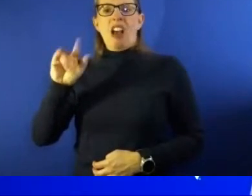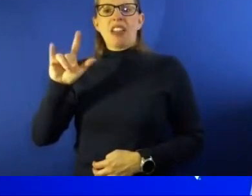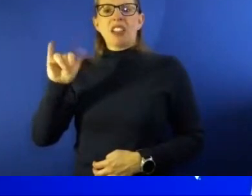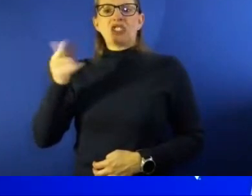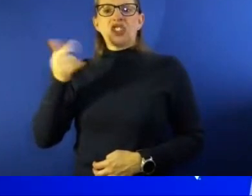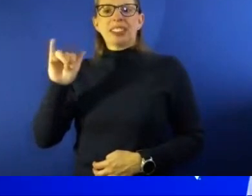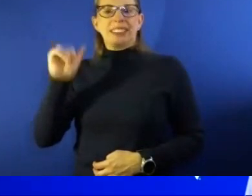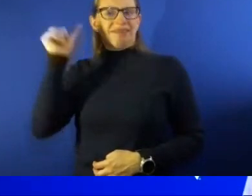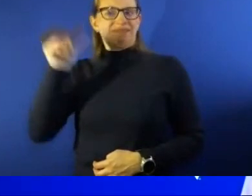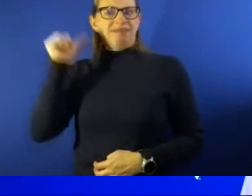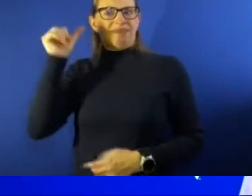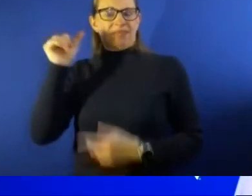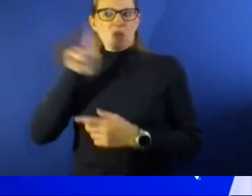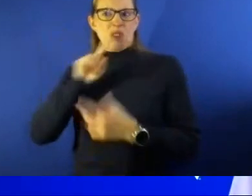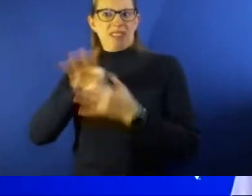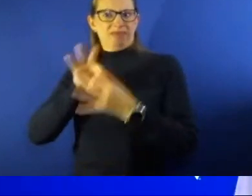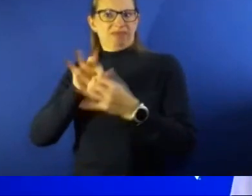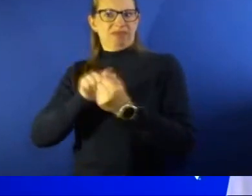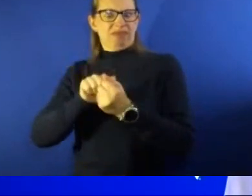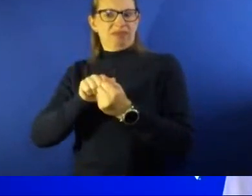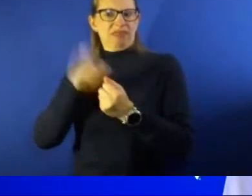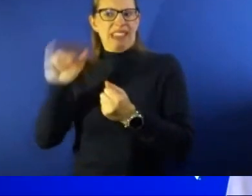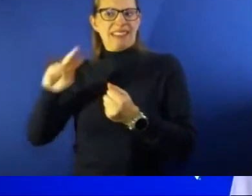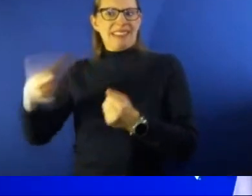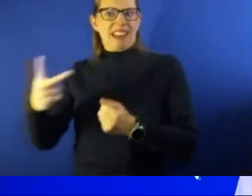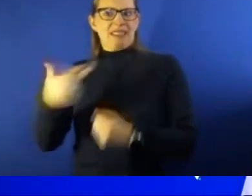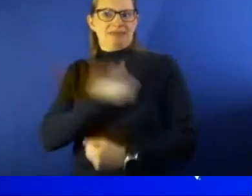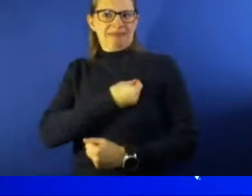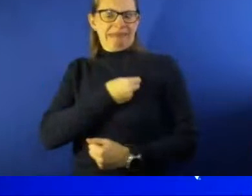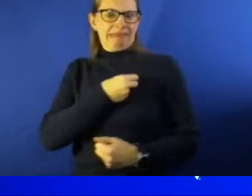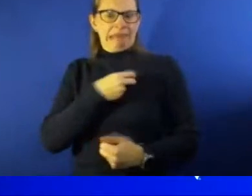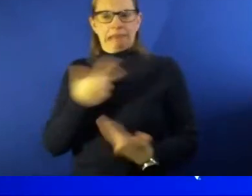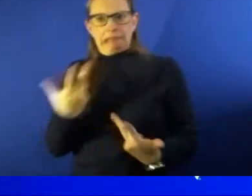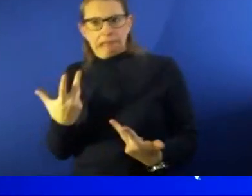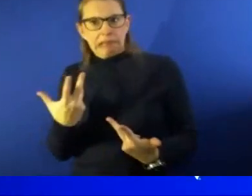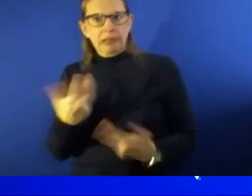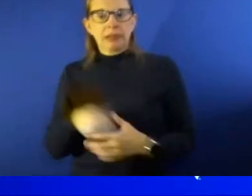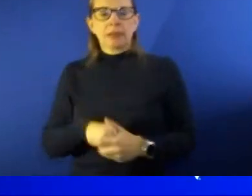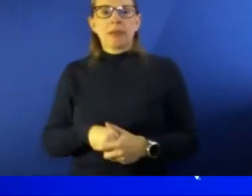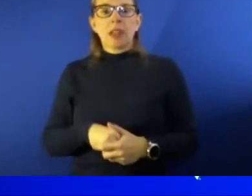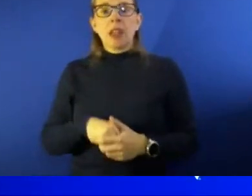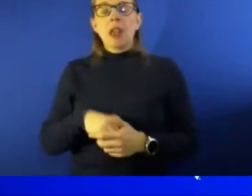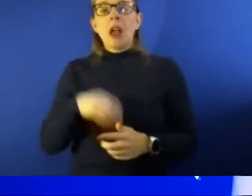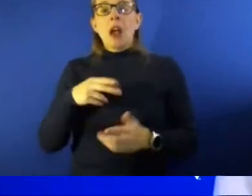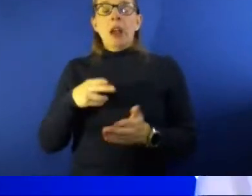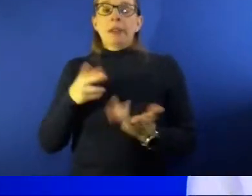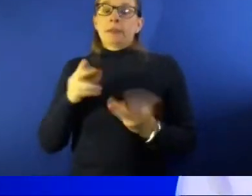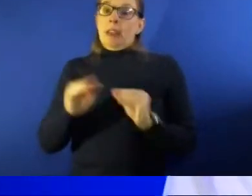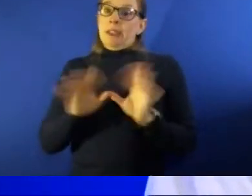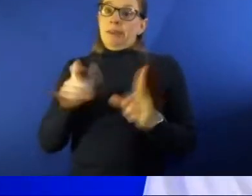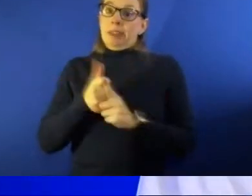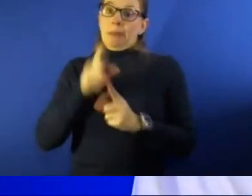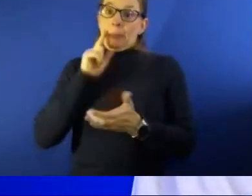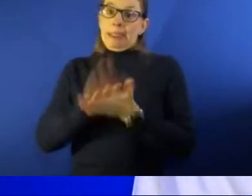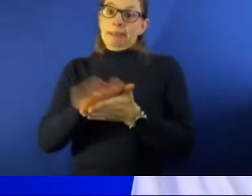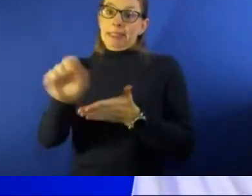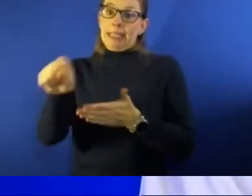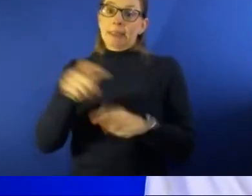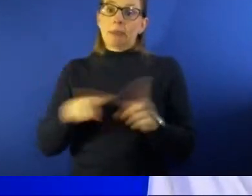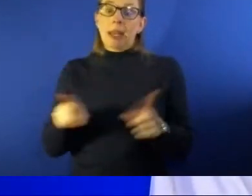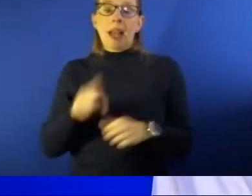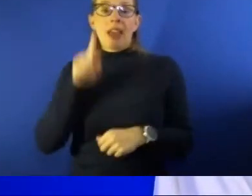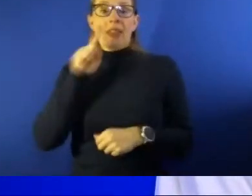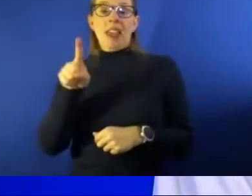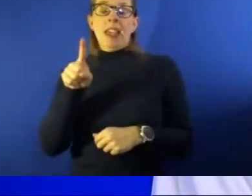associated with that second dose? It's really hard to say. Obviously, you believe it is. So again, I think getting an